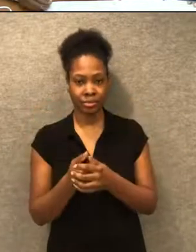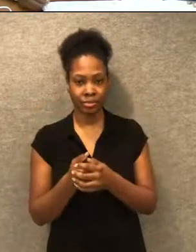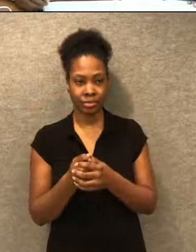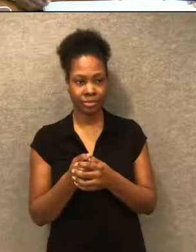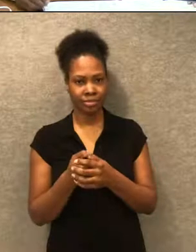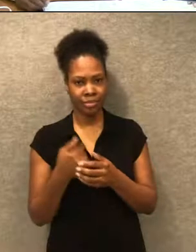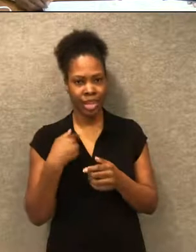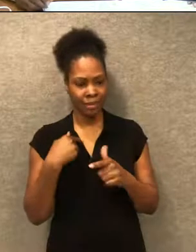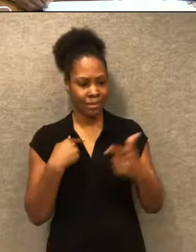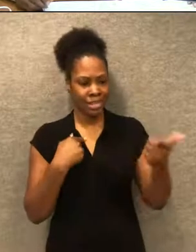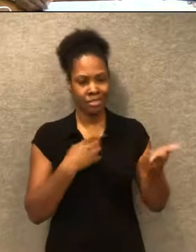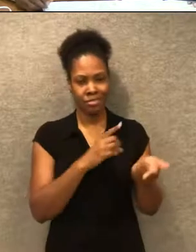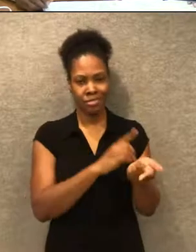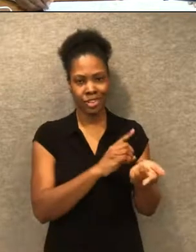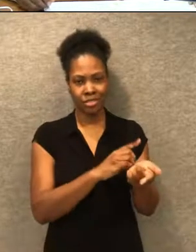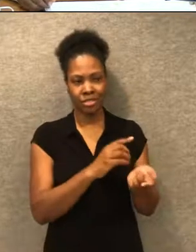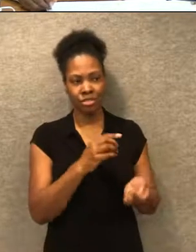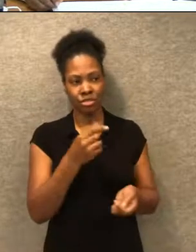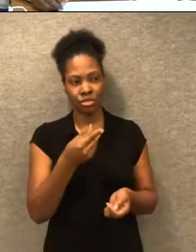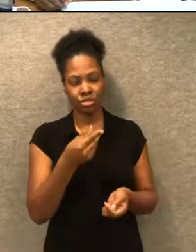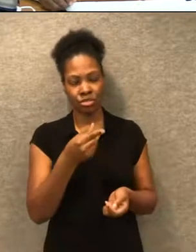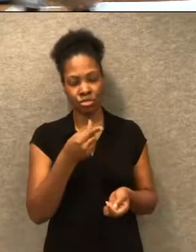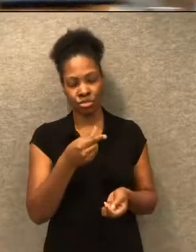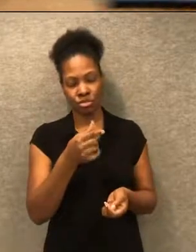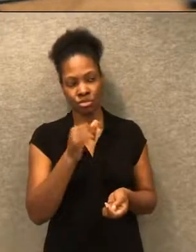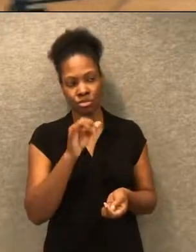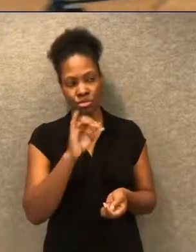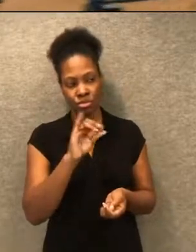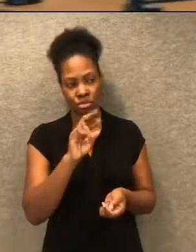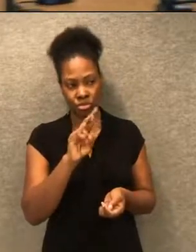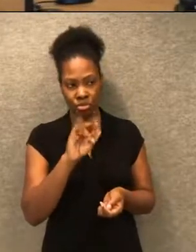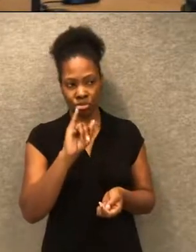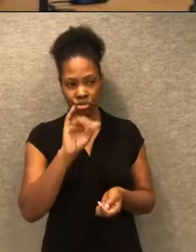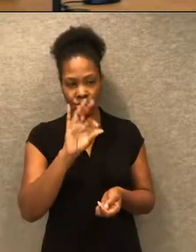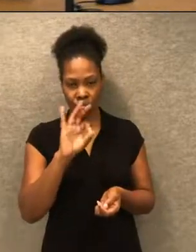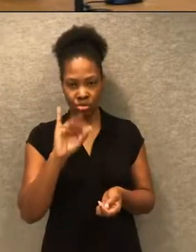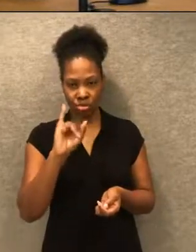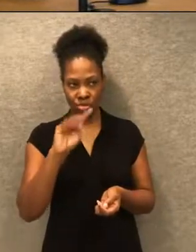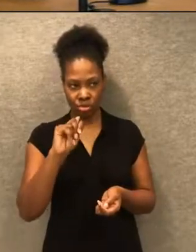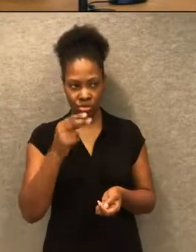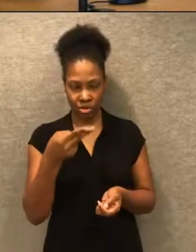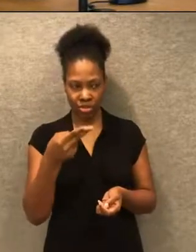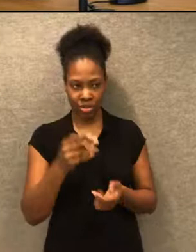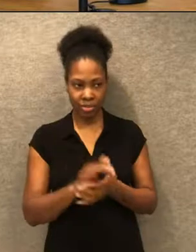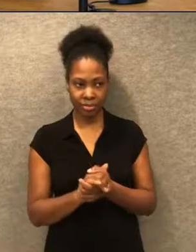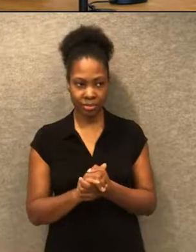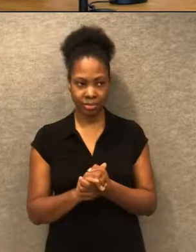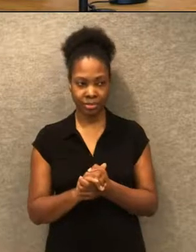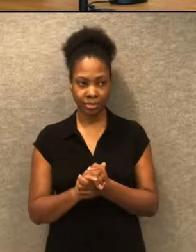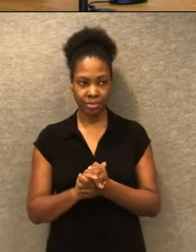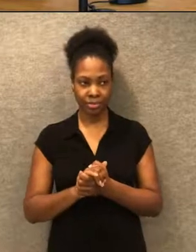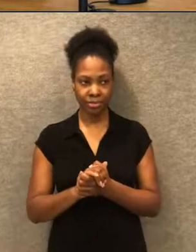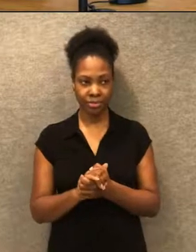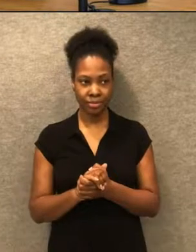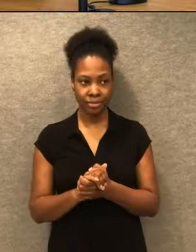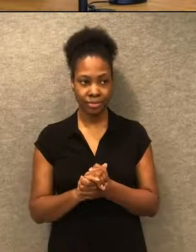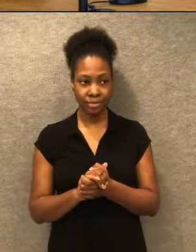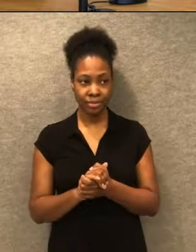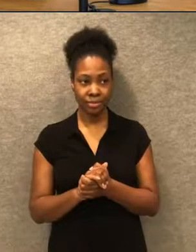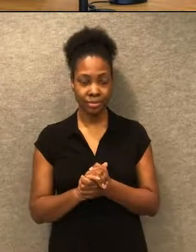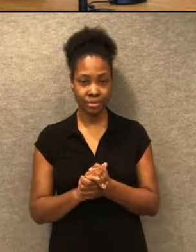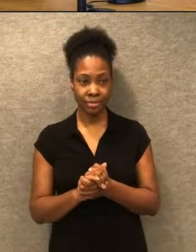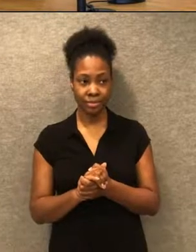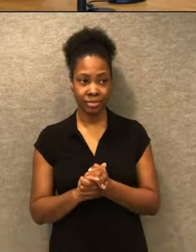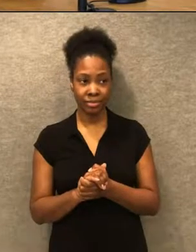to let Dr. Griffin, you know, elaborate on that with her a bit. One of y'all, come on, guys. Right. About the masks in the